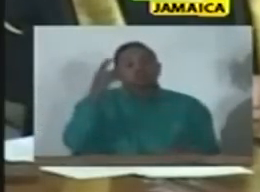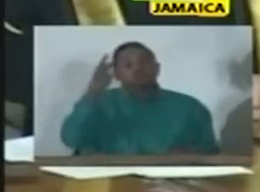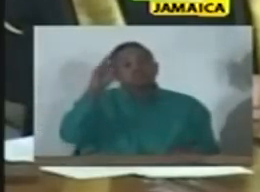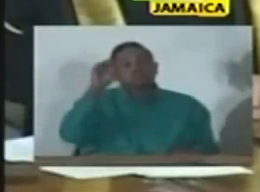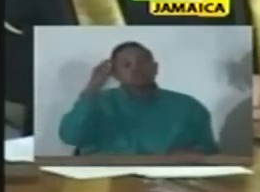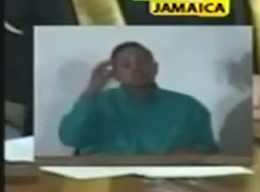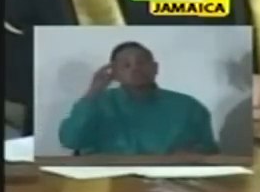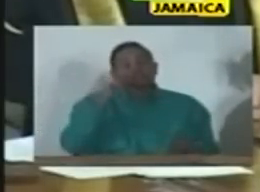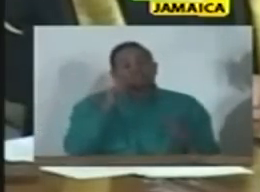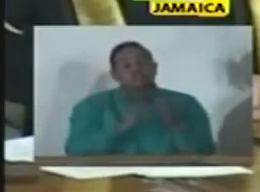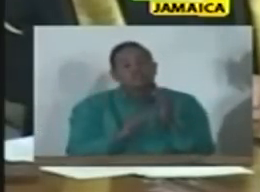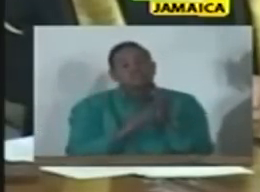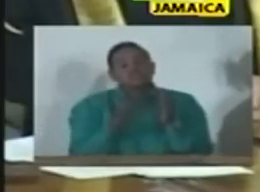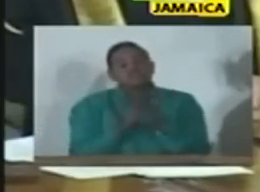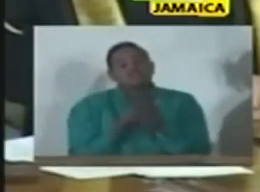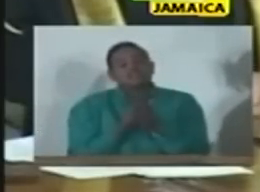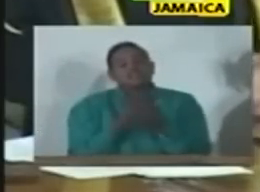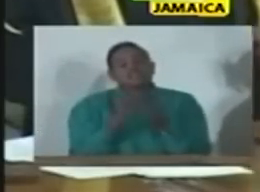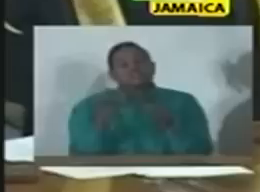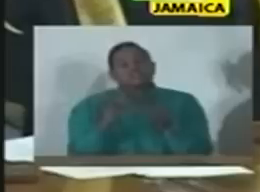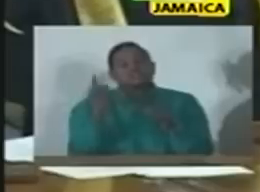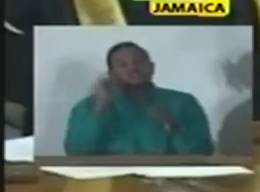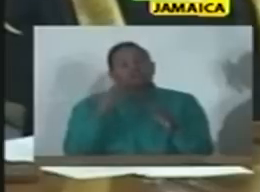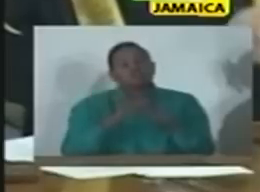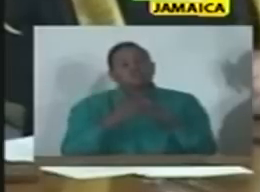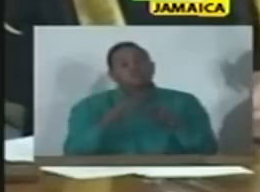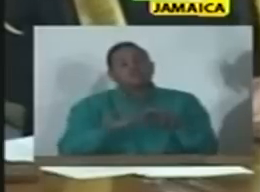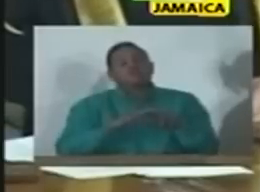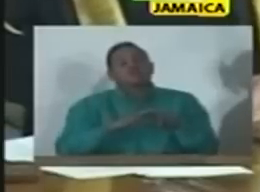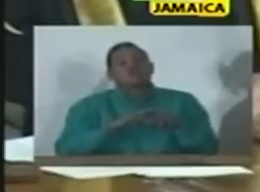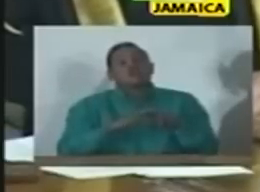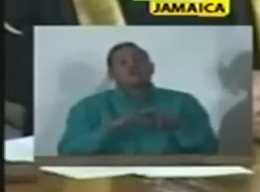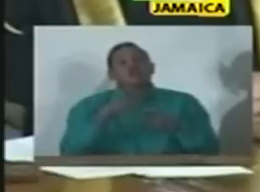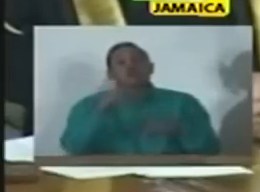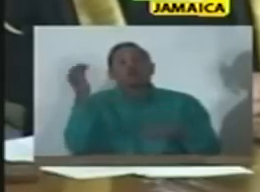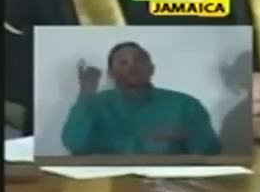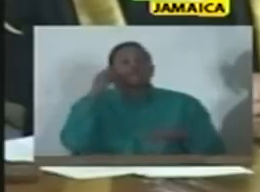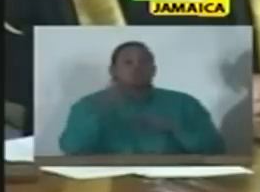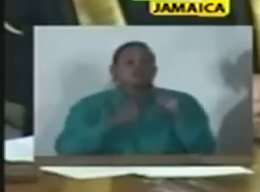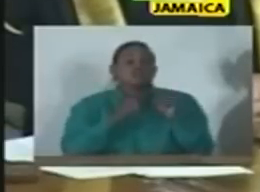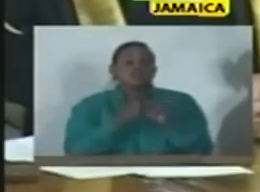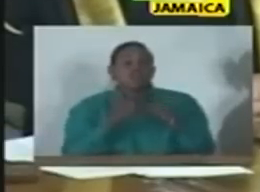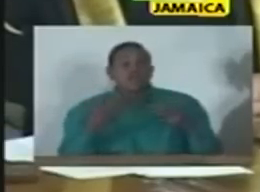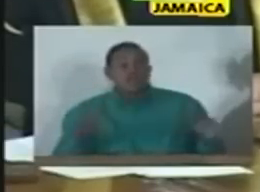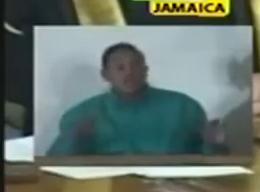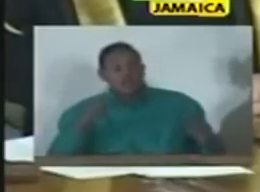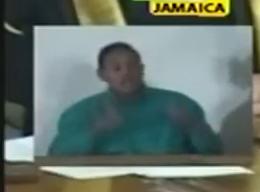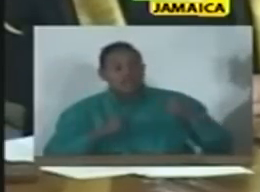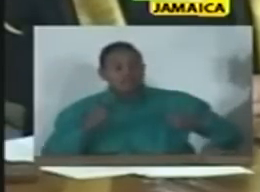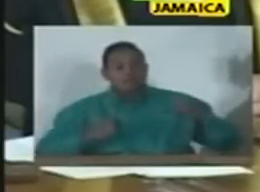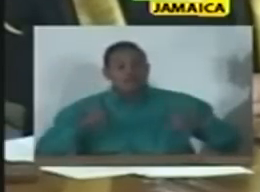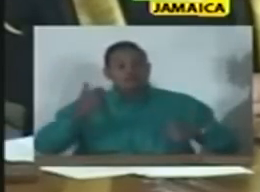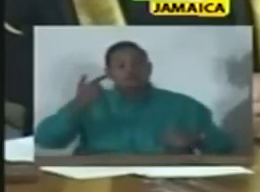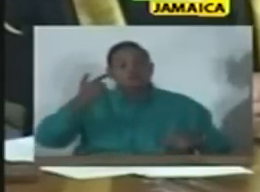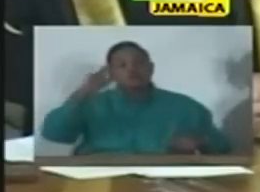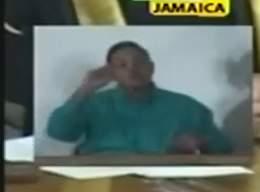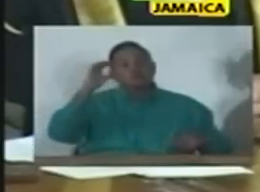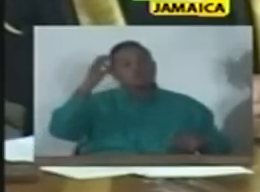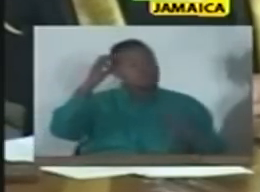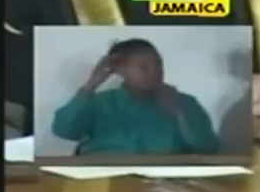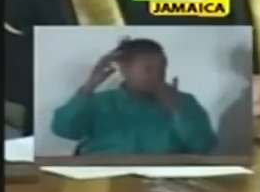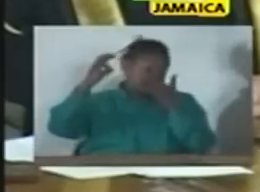on audited financial statements of the Jamaica Railway Corporation for the year ended March 31,